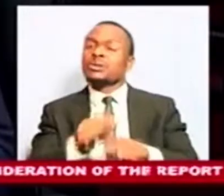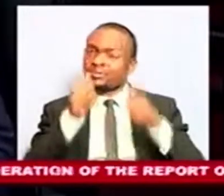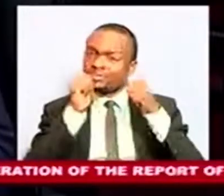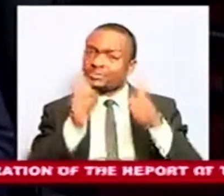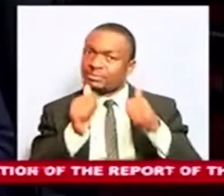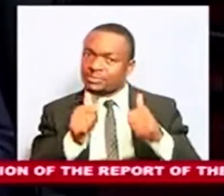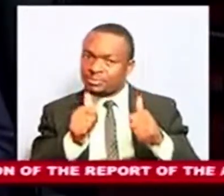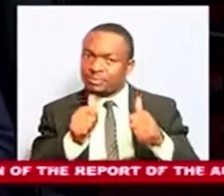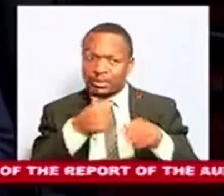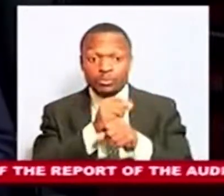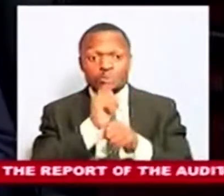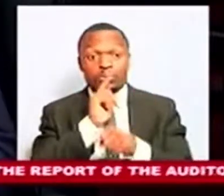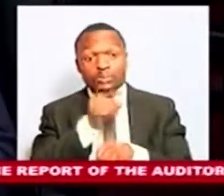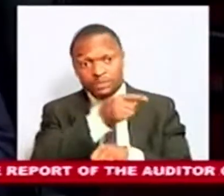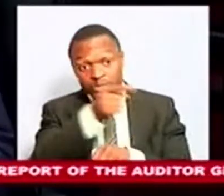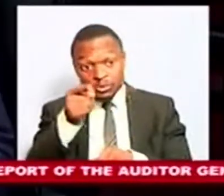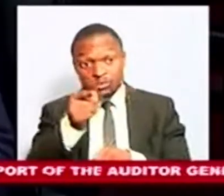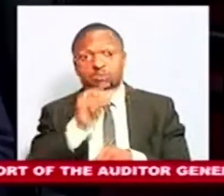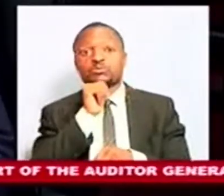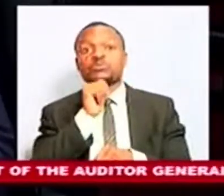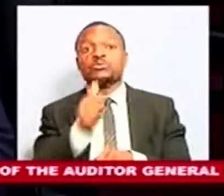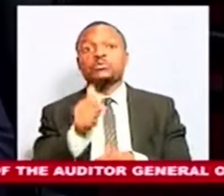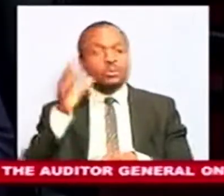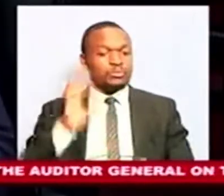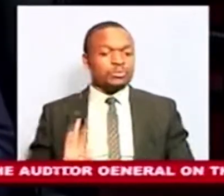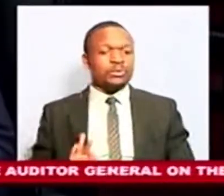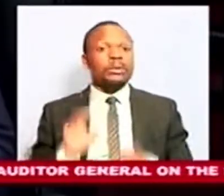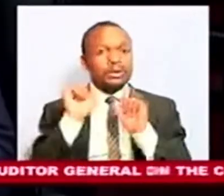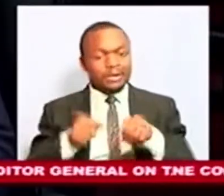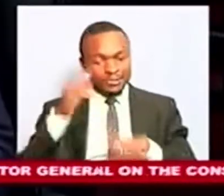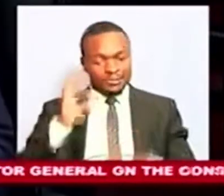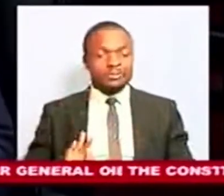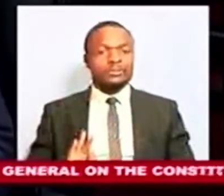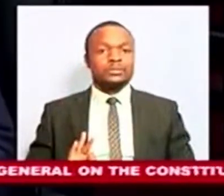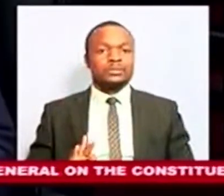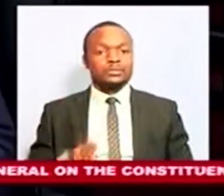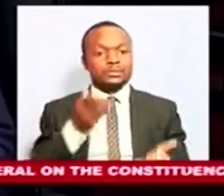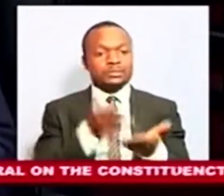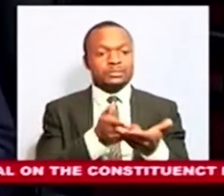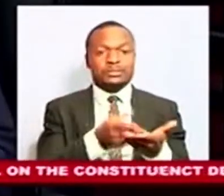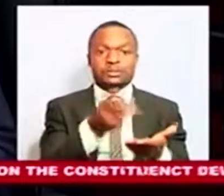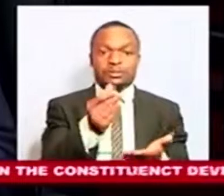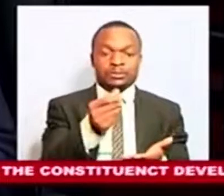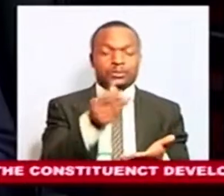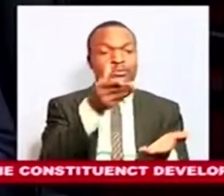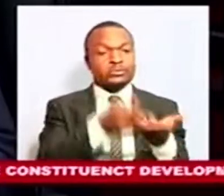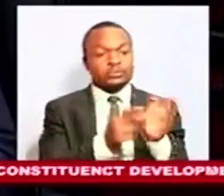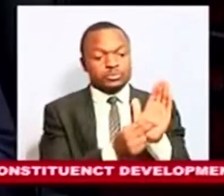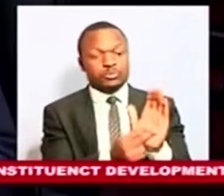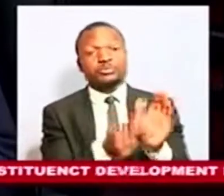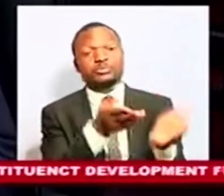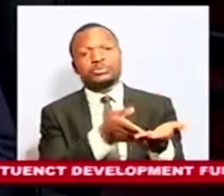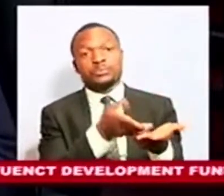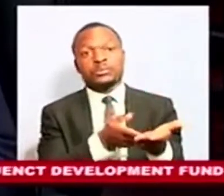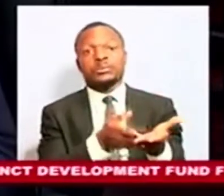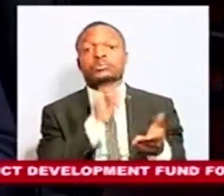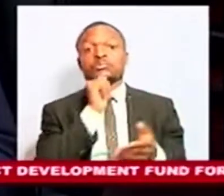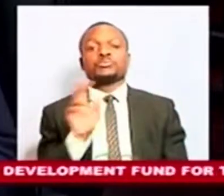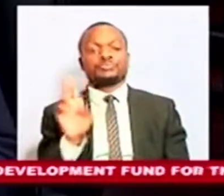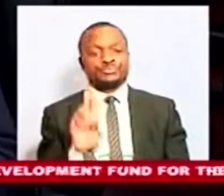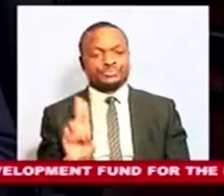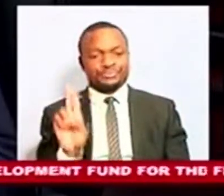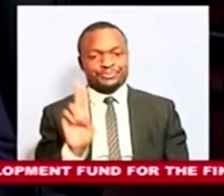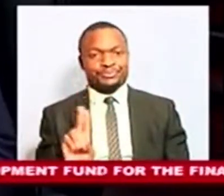even those that could have remained could have actually benefited from this amount which is being shown here as unspent?